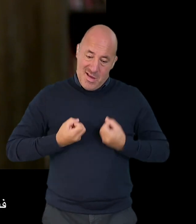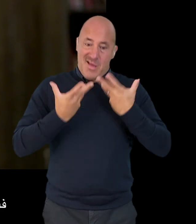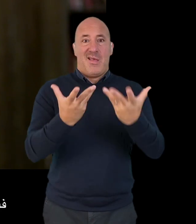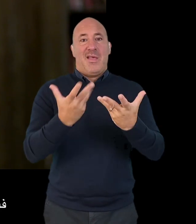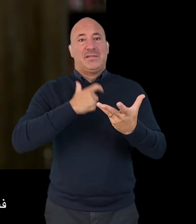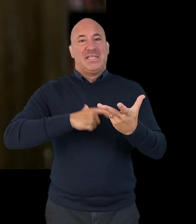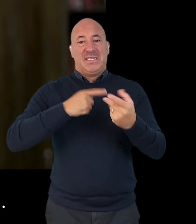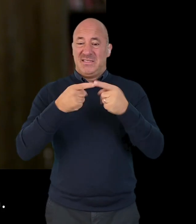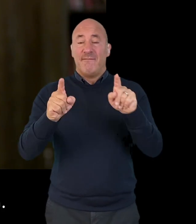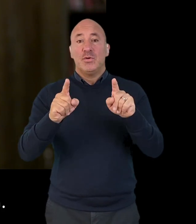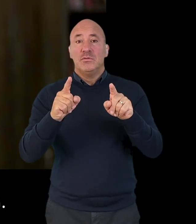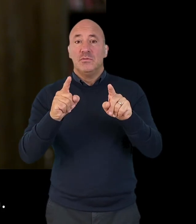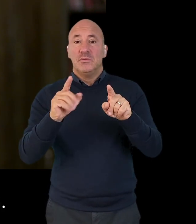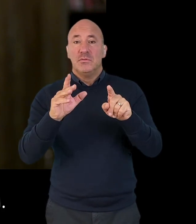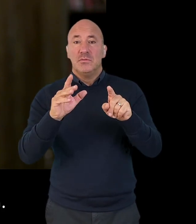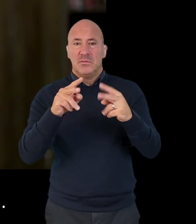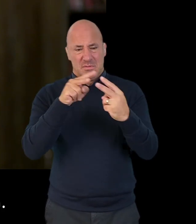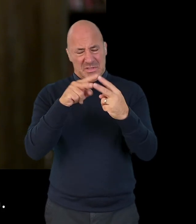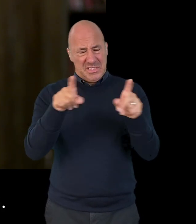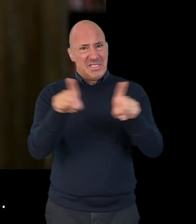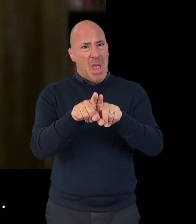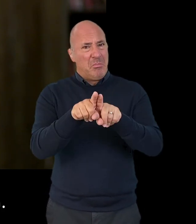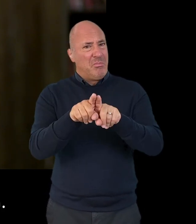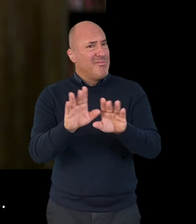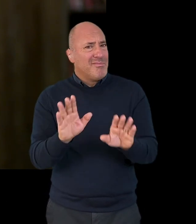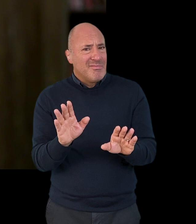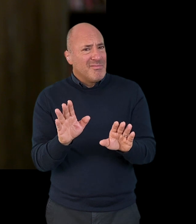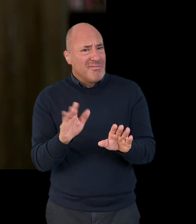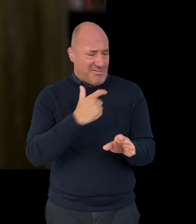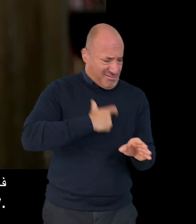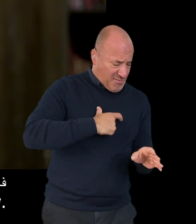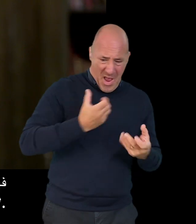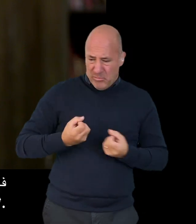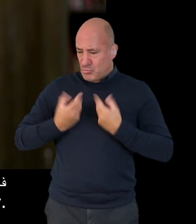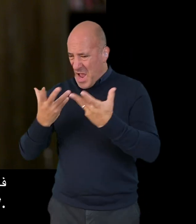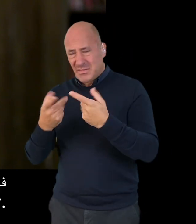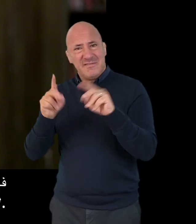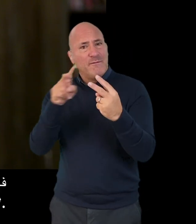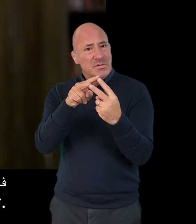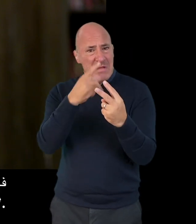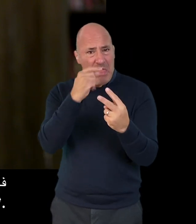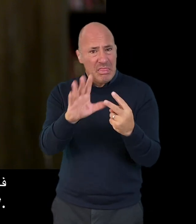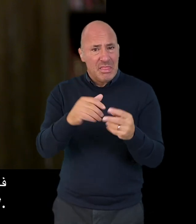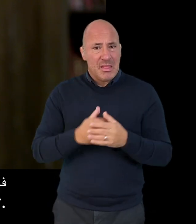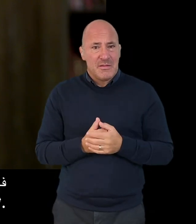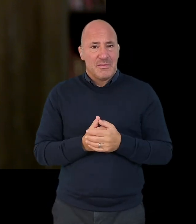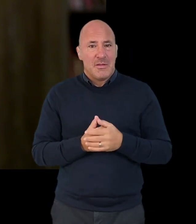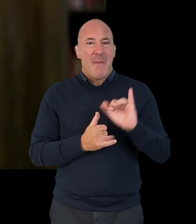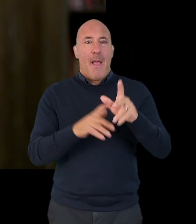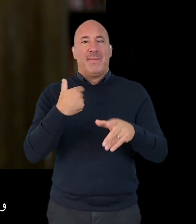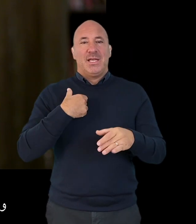different from the way that you are expressing your gender identity. Those two things aren't necessarily the same